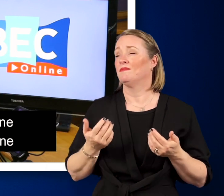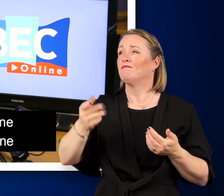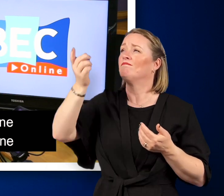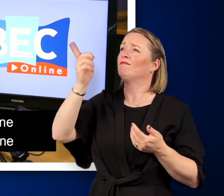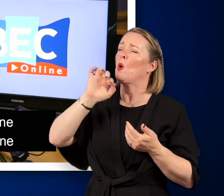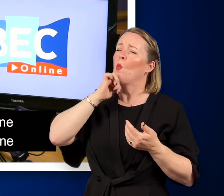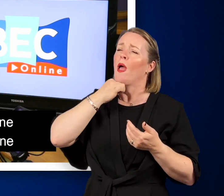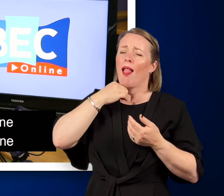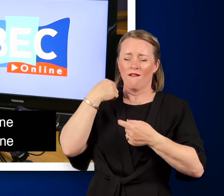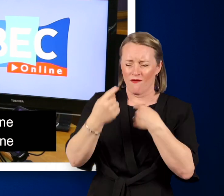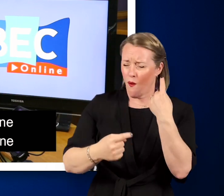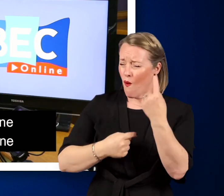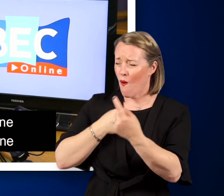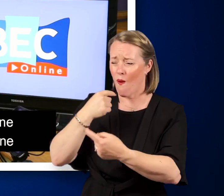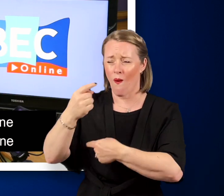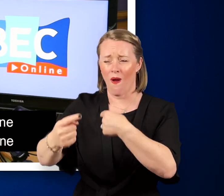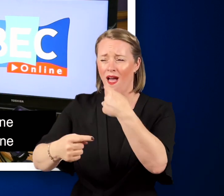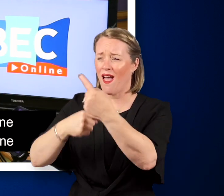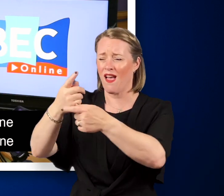alone. Forever he